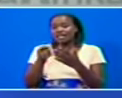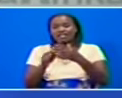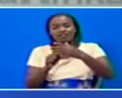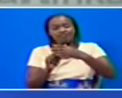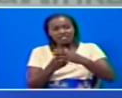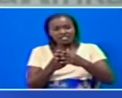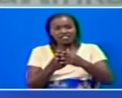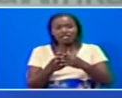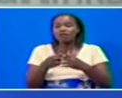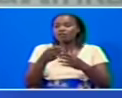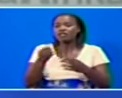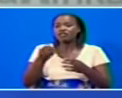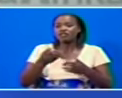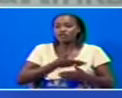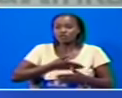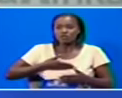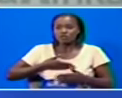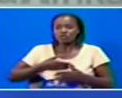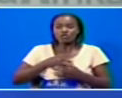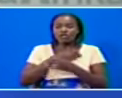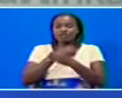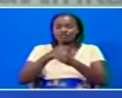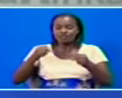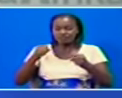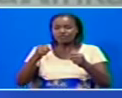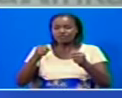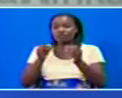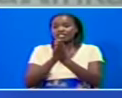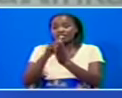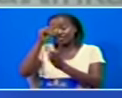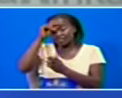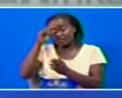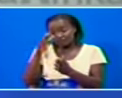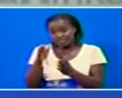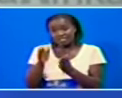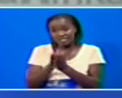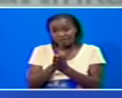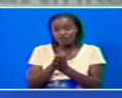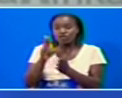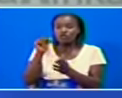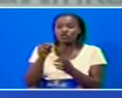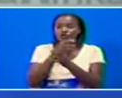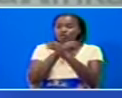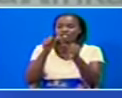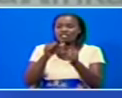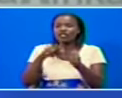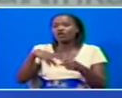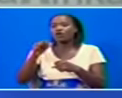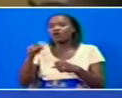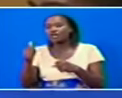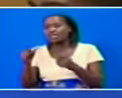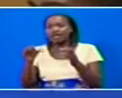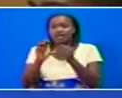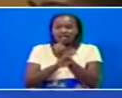giving passport to the heads of states and government. With all due respect, I think there is no president that can go to another country and have a problem of